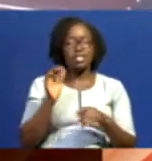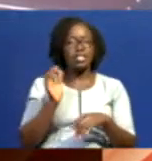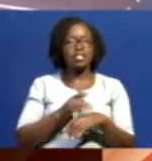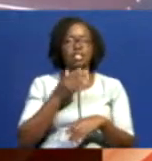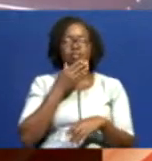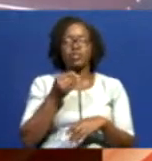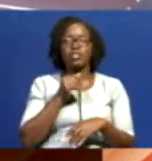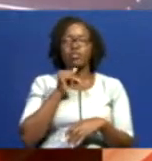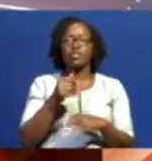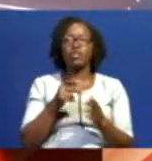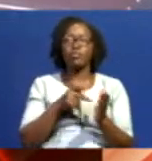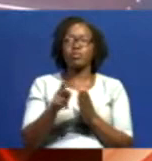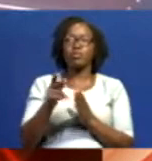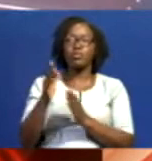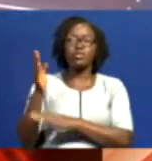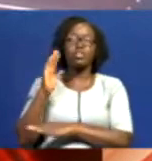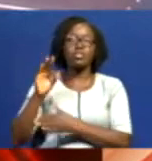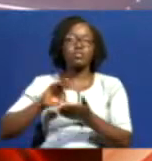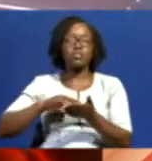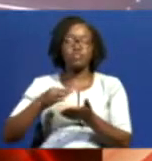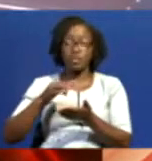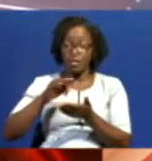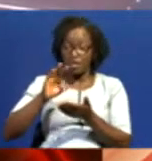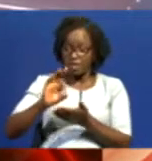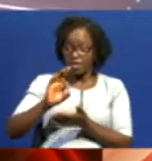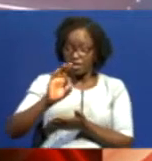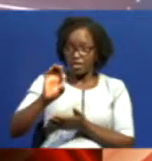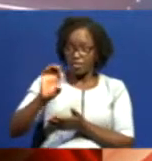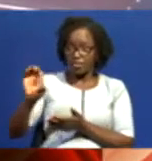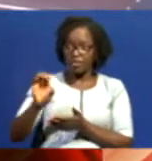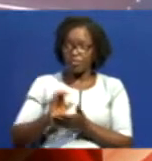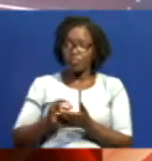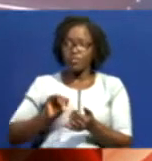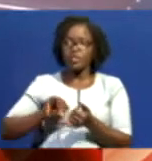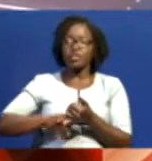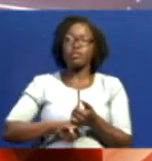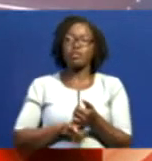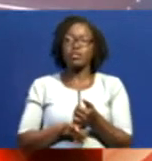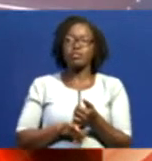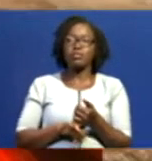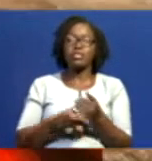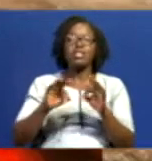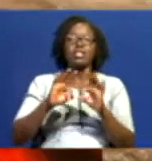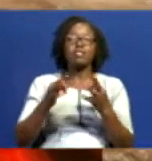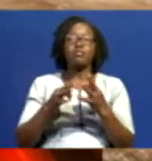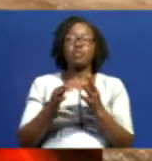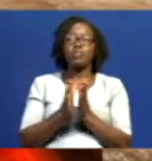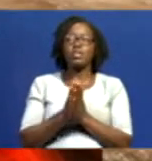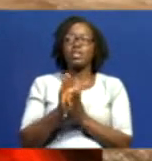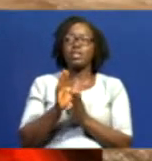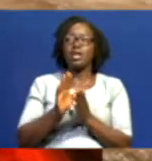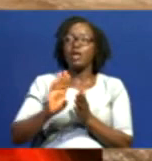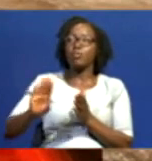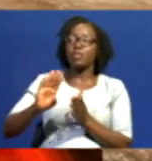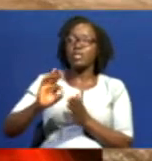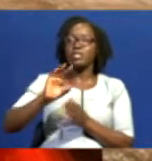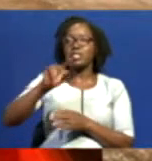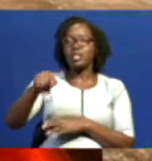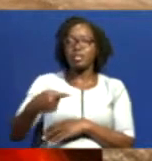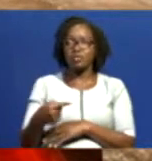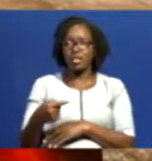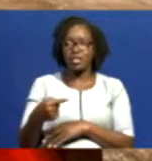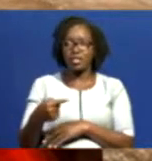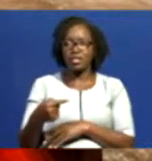for non-payment of security fee. According to Evelyn Ouma, the wife of the victim, the family had an outstanding fee of 3,000 Kenya